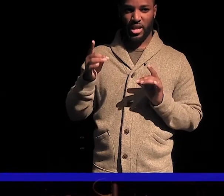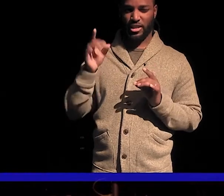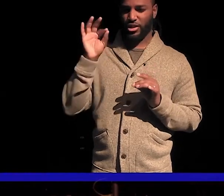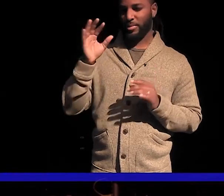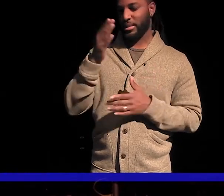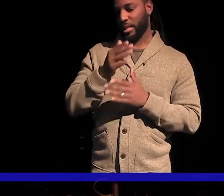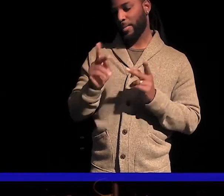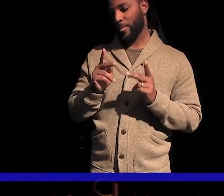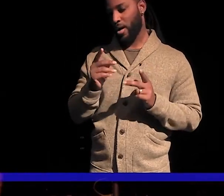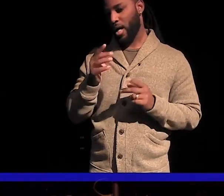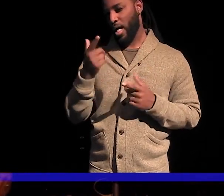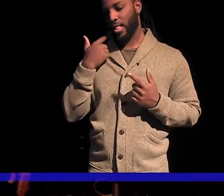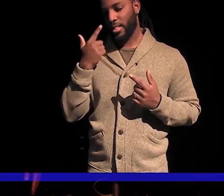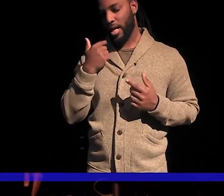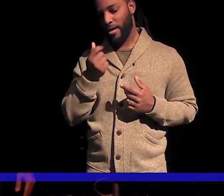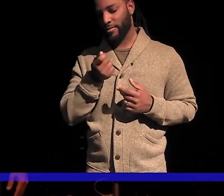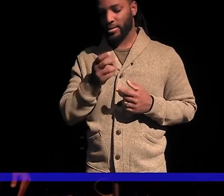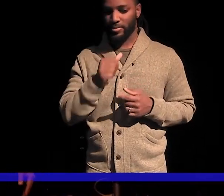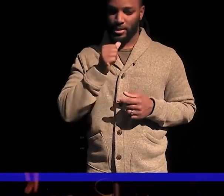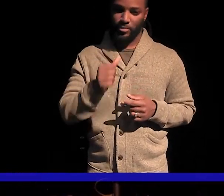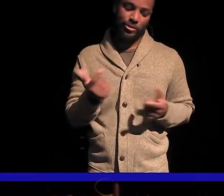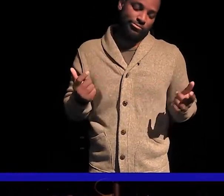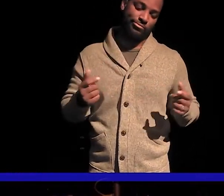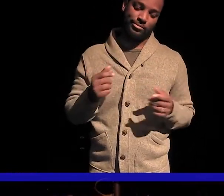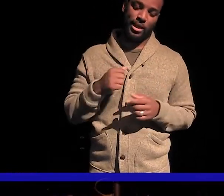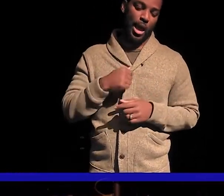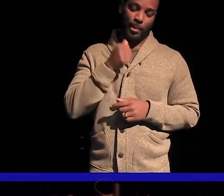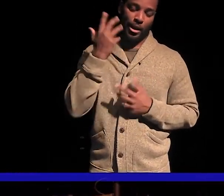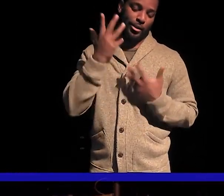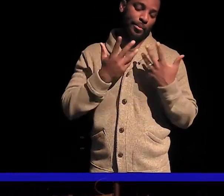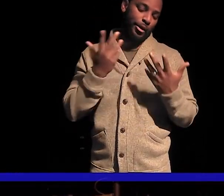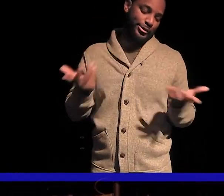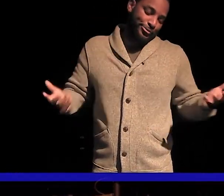laugh at this, but no shame in my game.